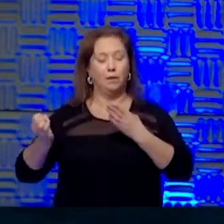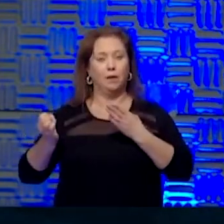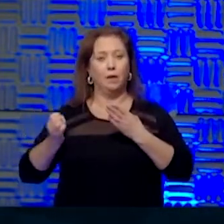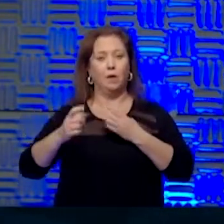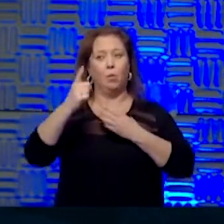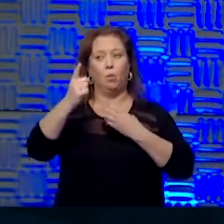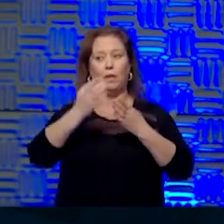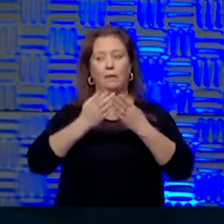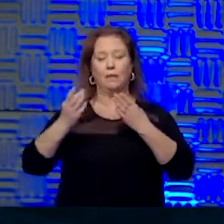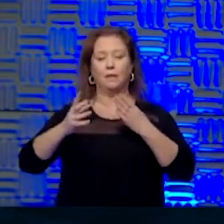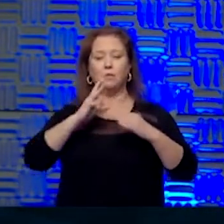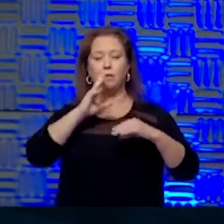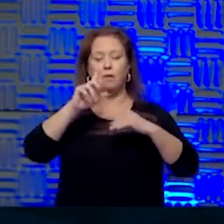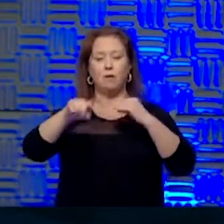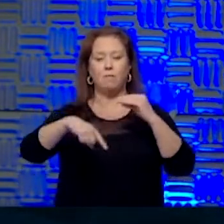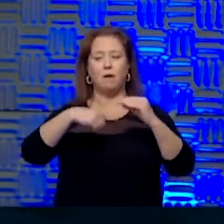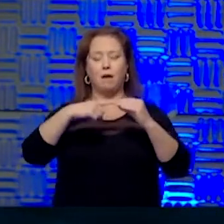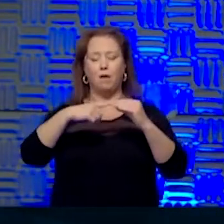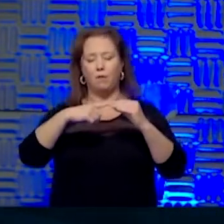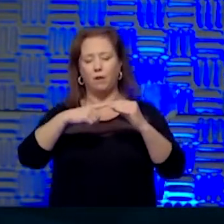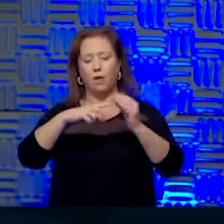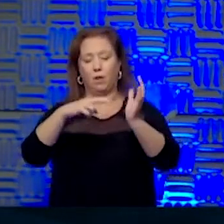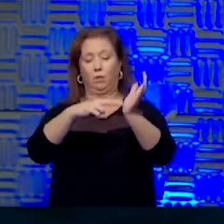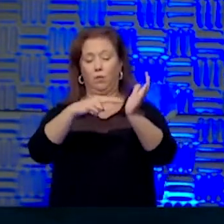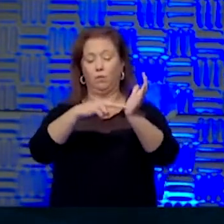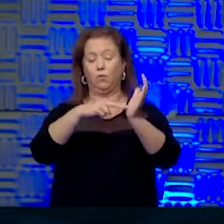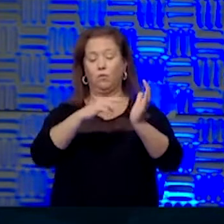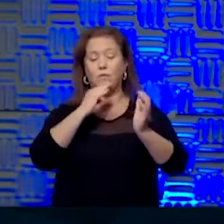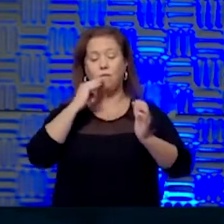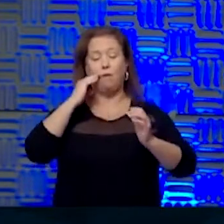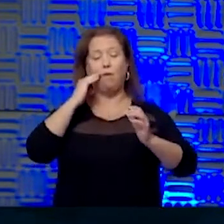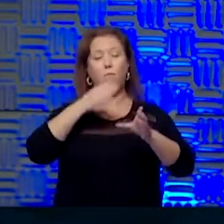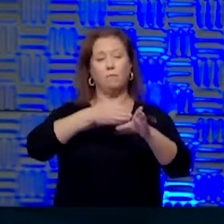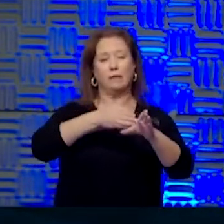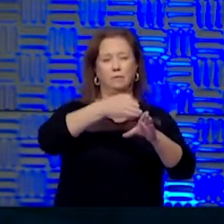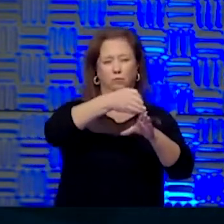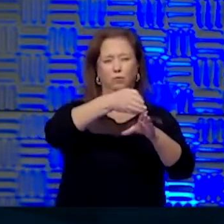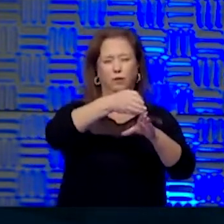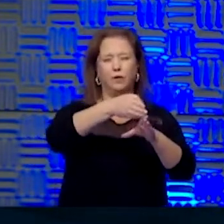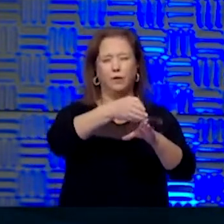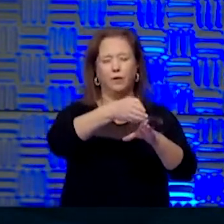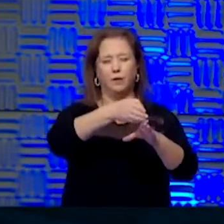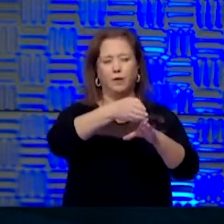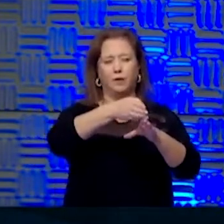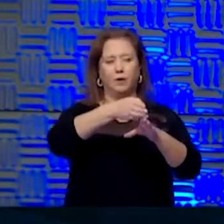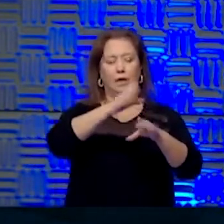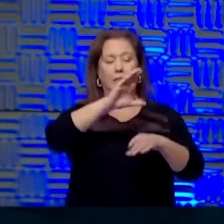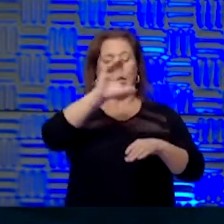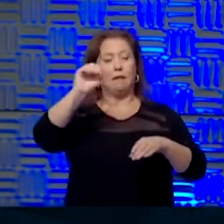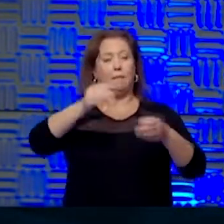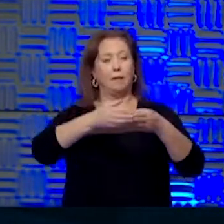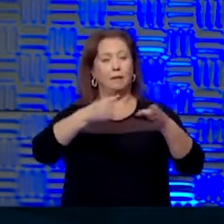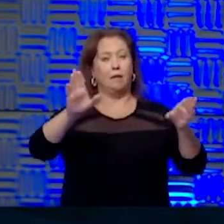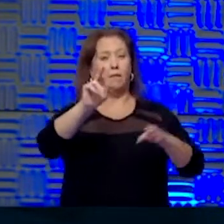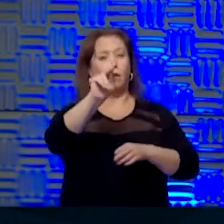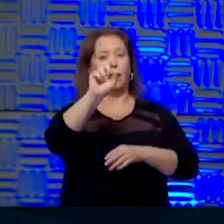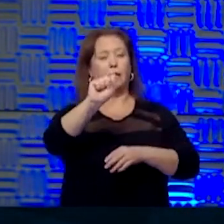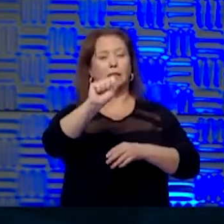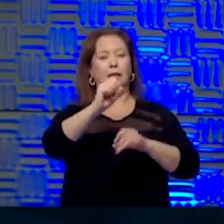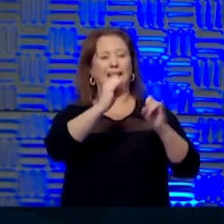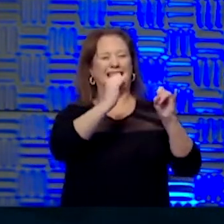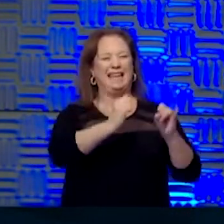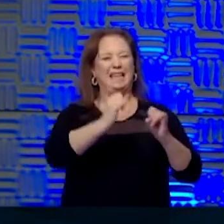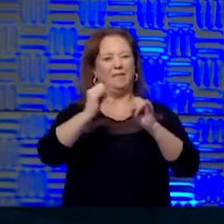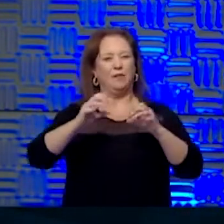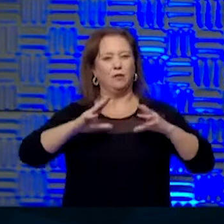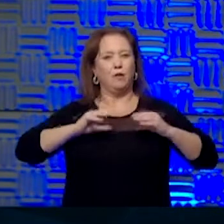we worked with the nursing home industry, the companies across Kansas, the individually owned